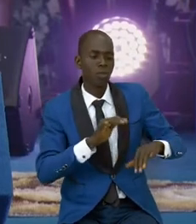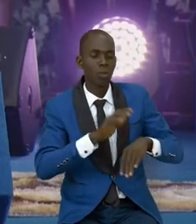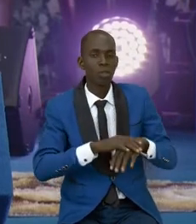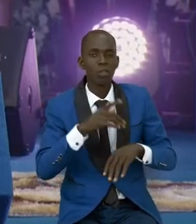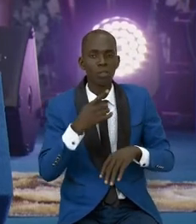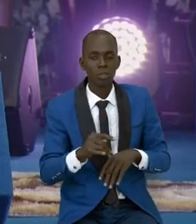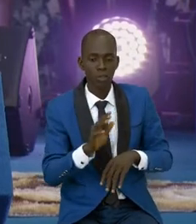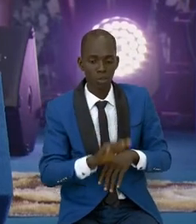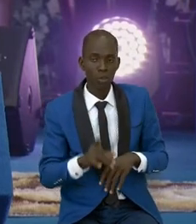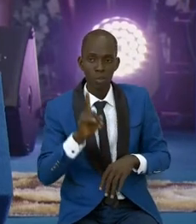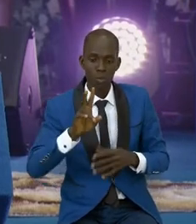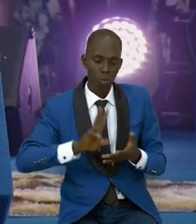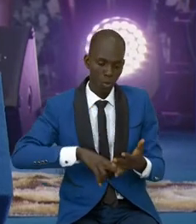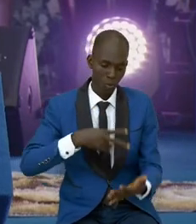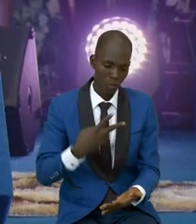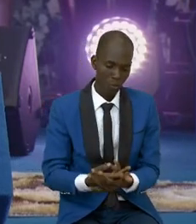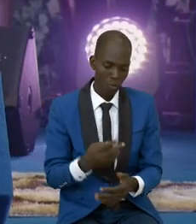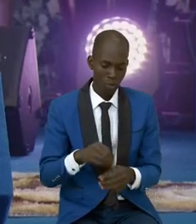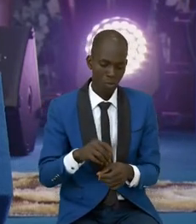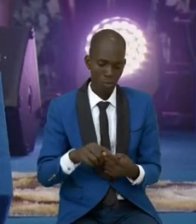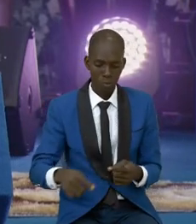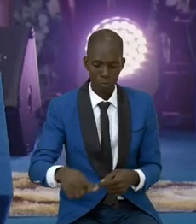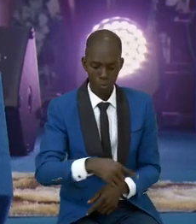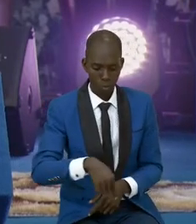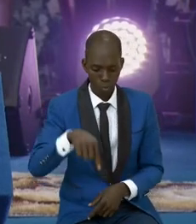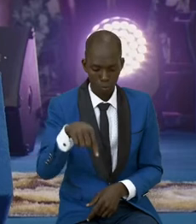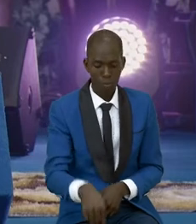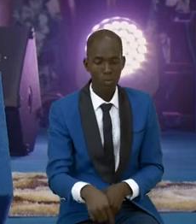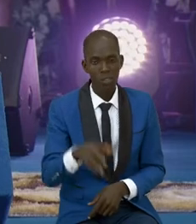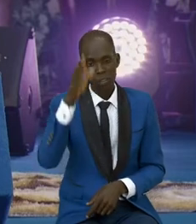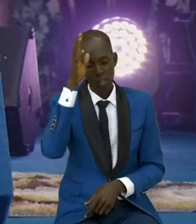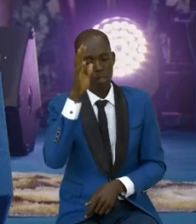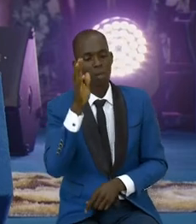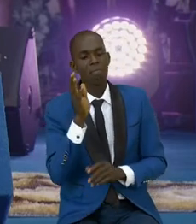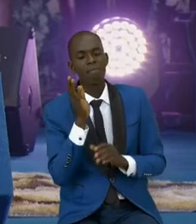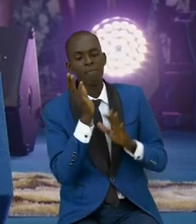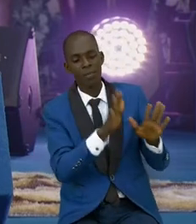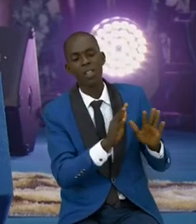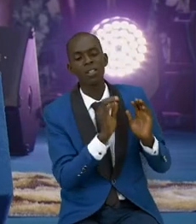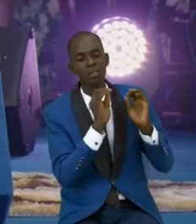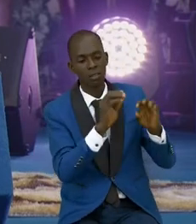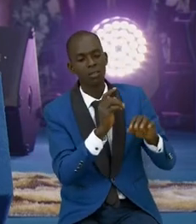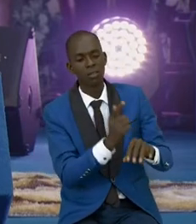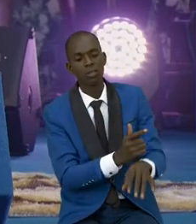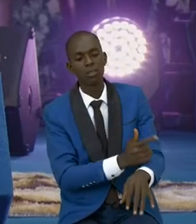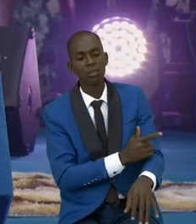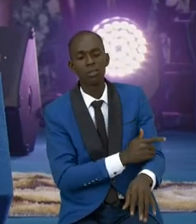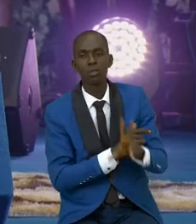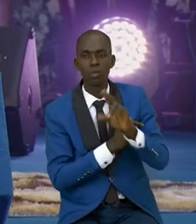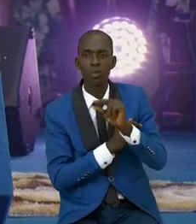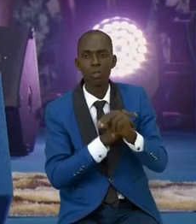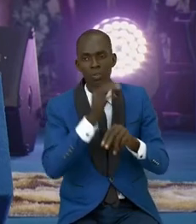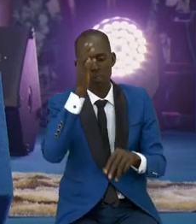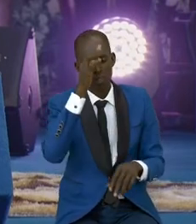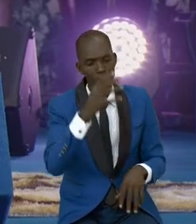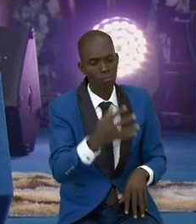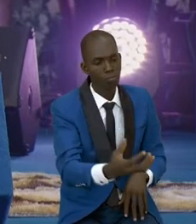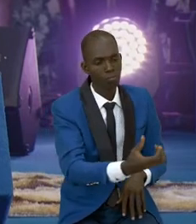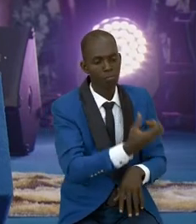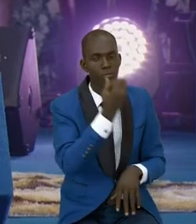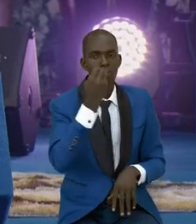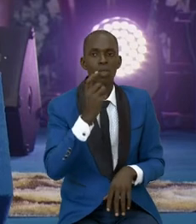fall into a pit, the father will not say that will teach you a lesson. He picks you up. He brings you